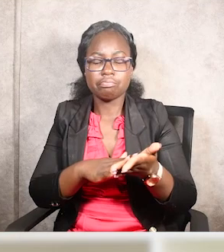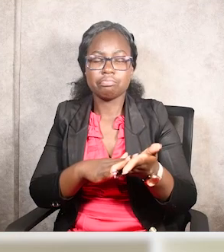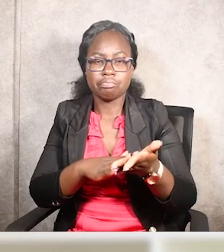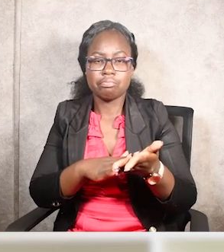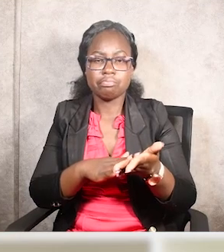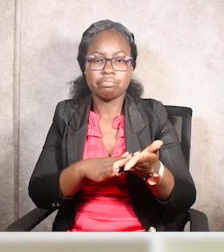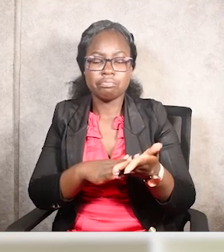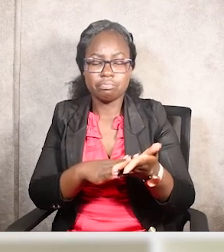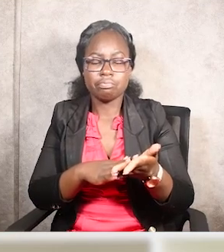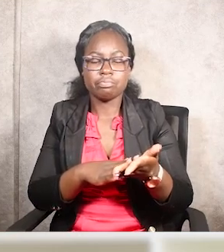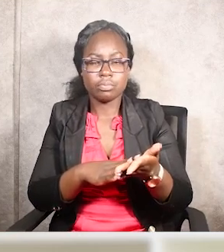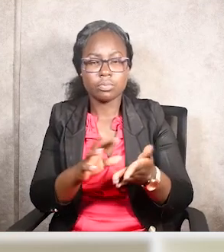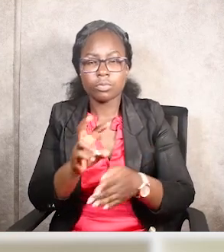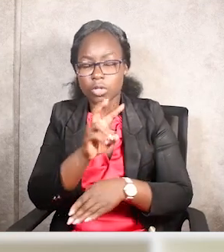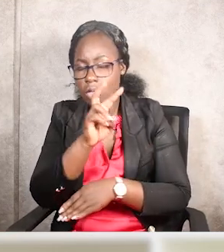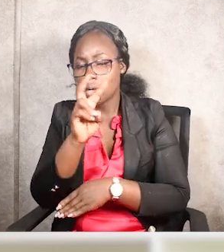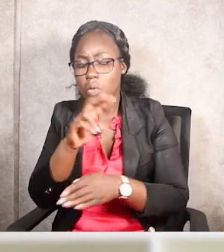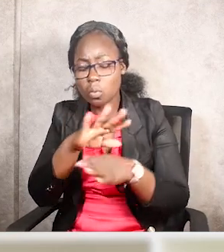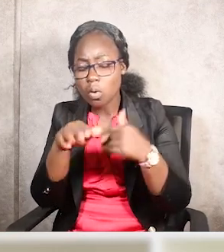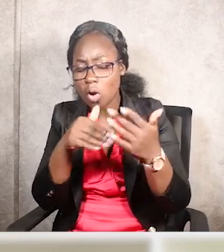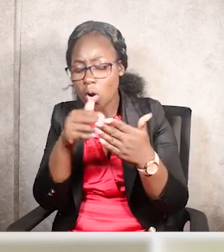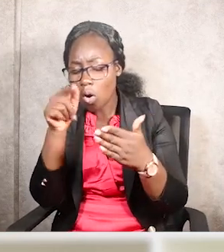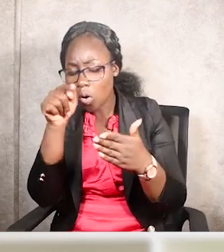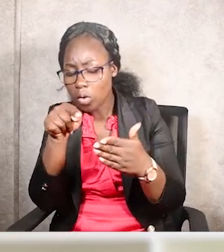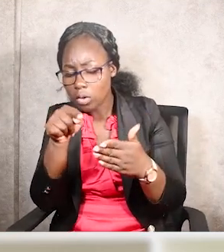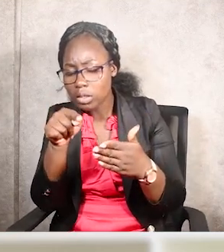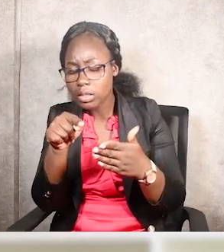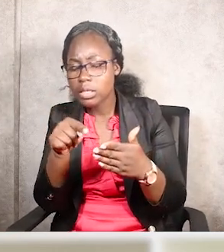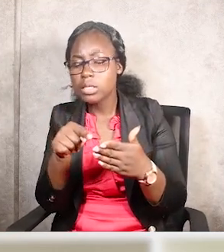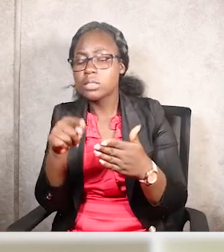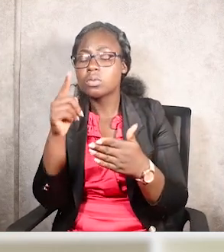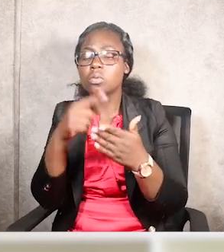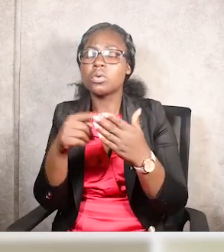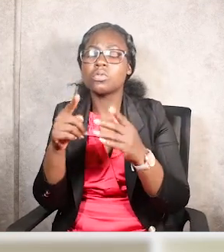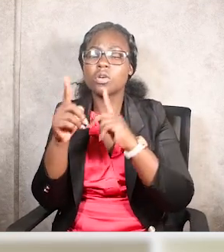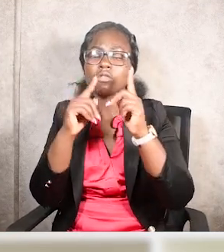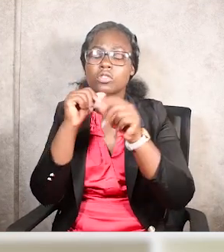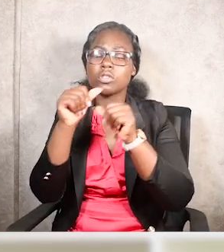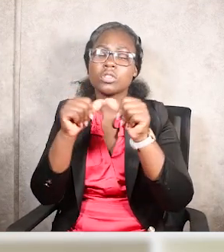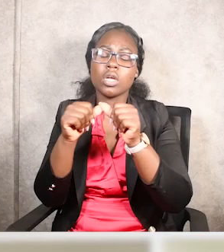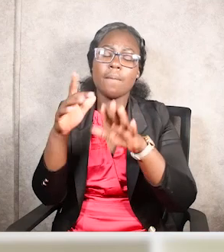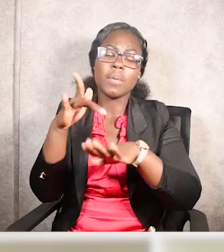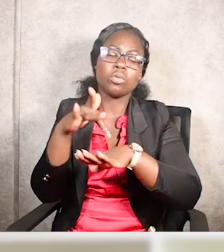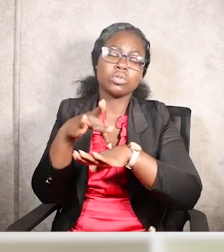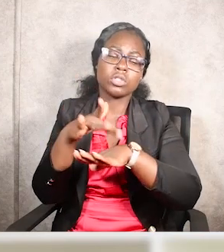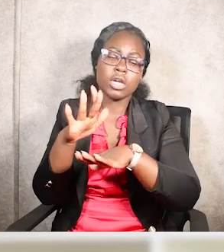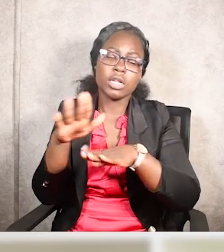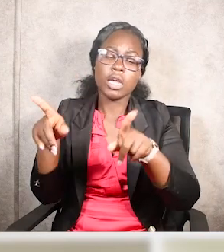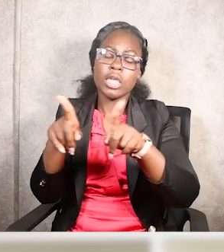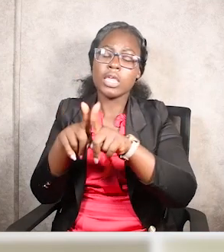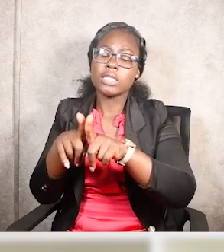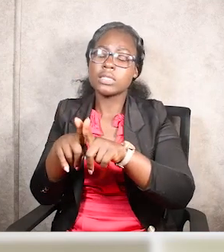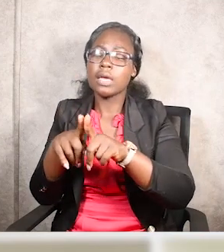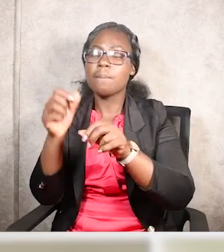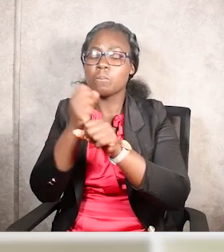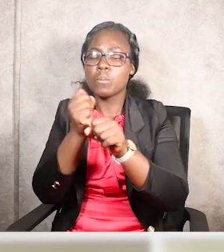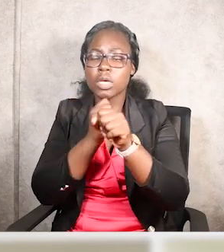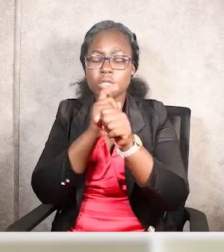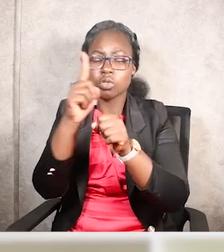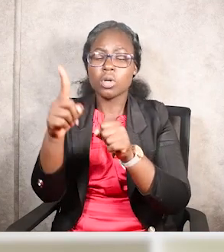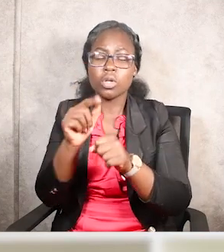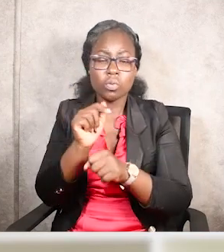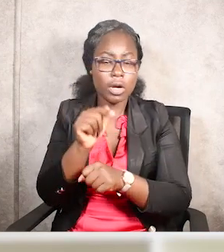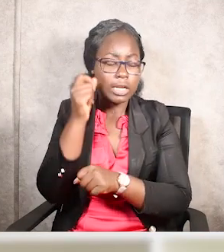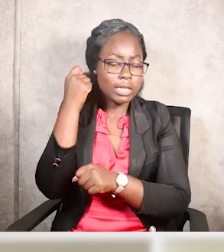Check your comments. Go through all those metrics that we've talked about earlier, and make sure that